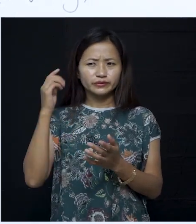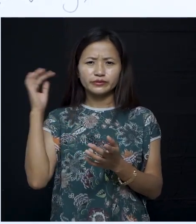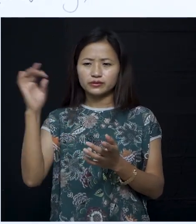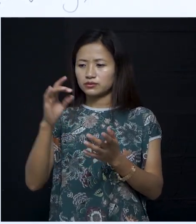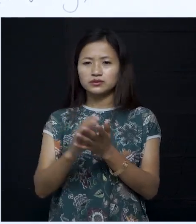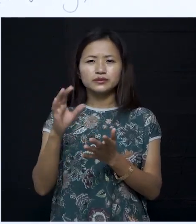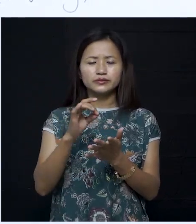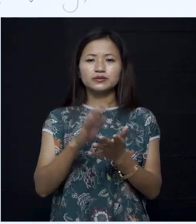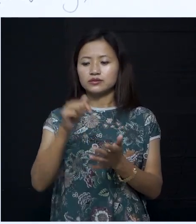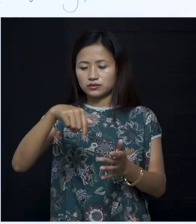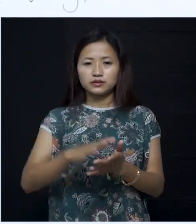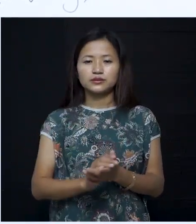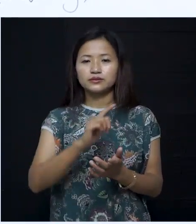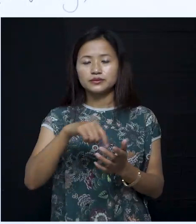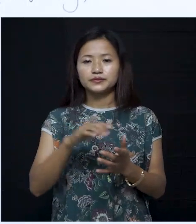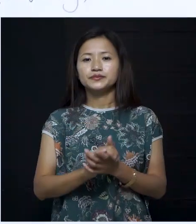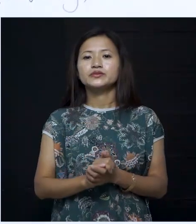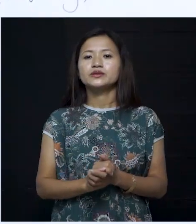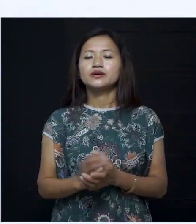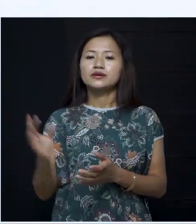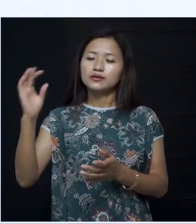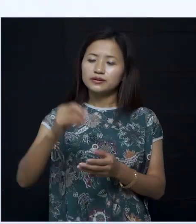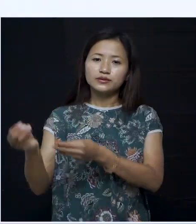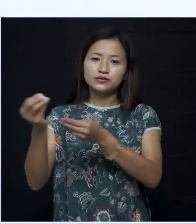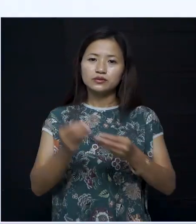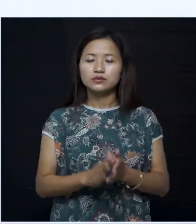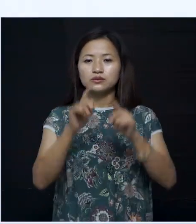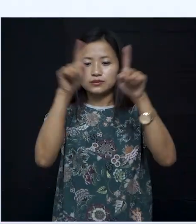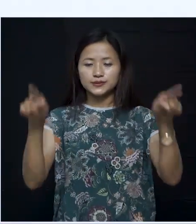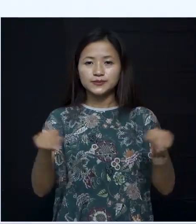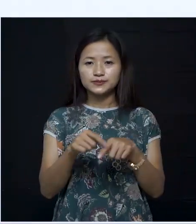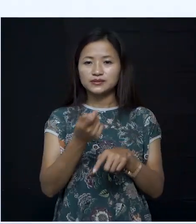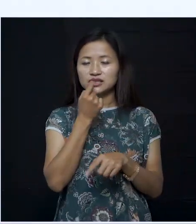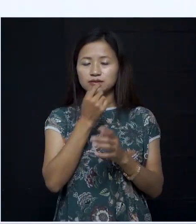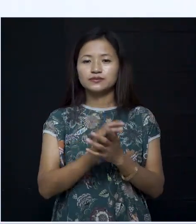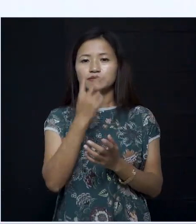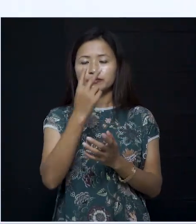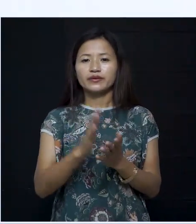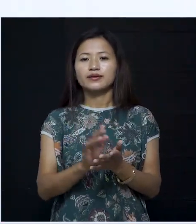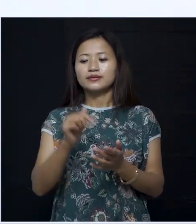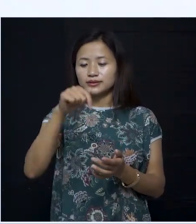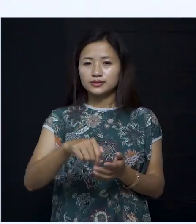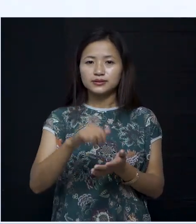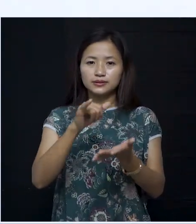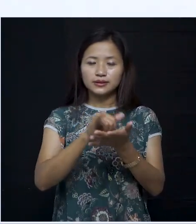now, but I'm going to give it on the board again. This, that,